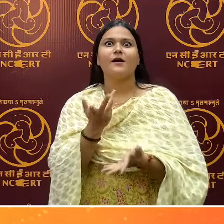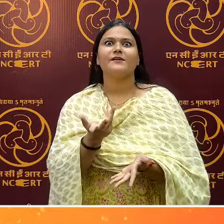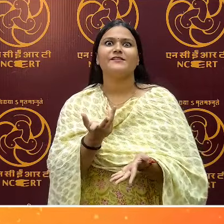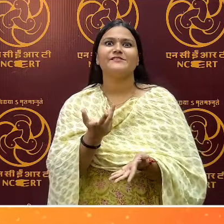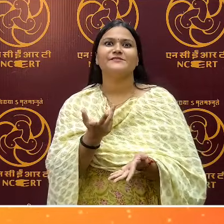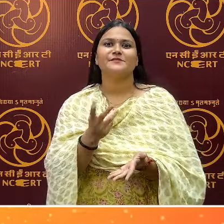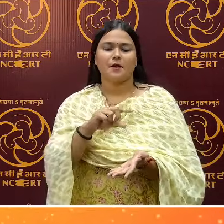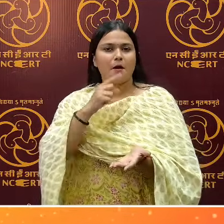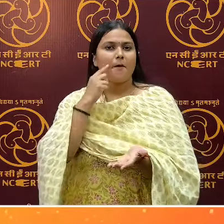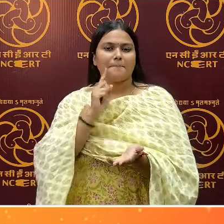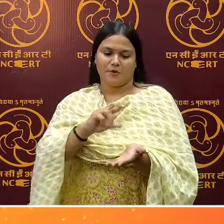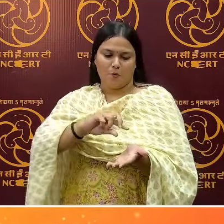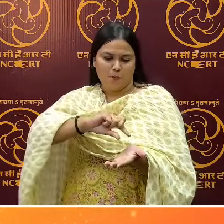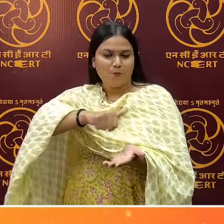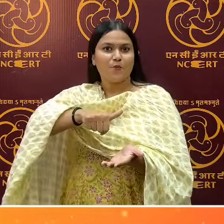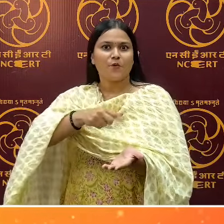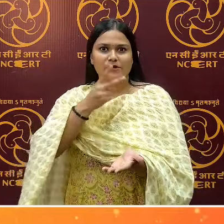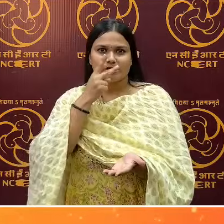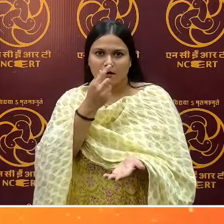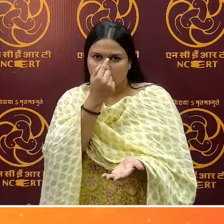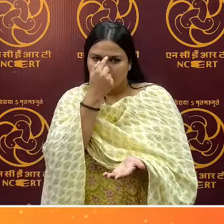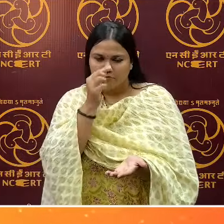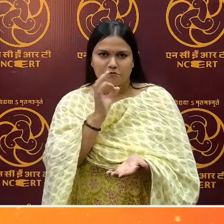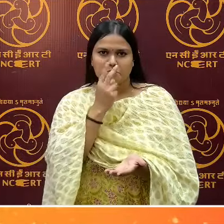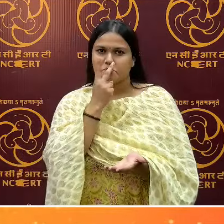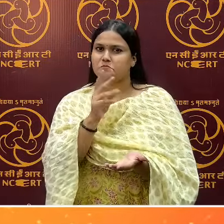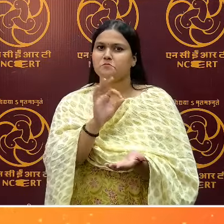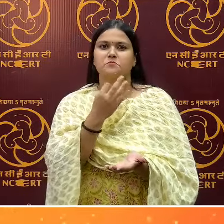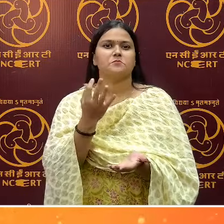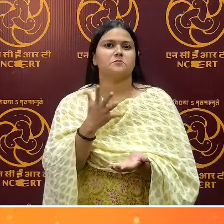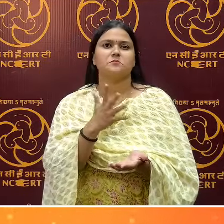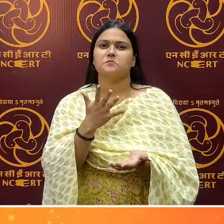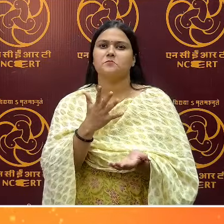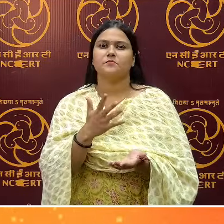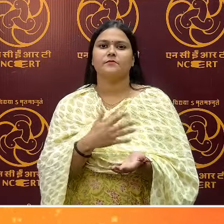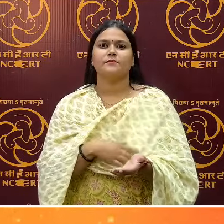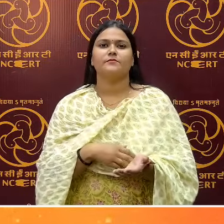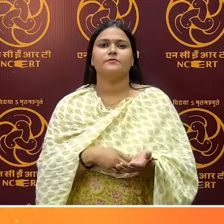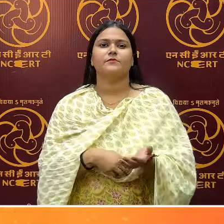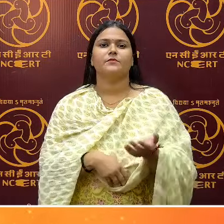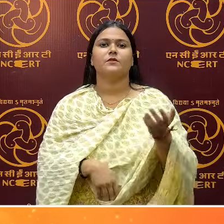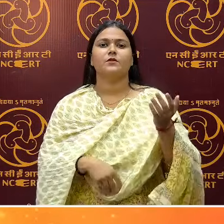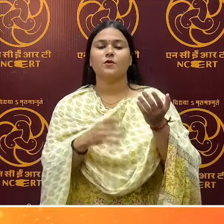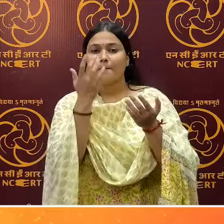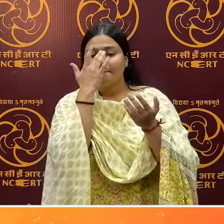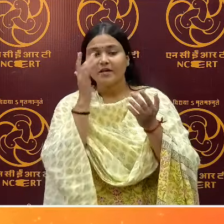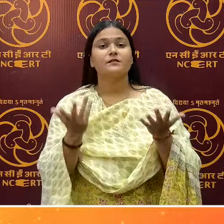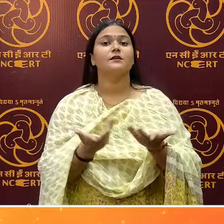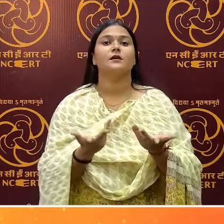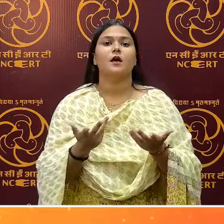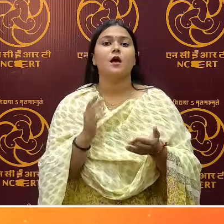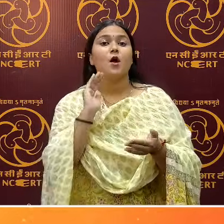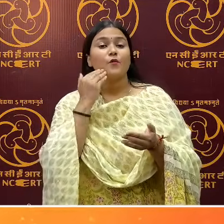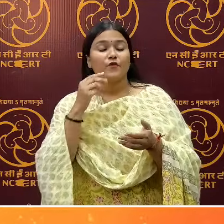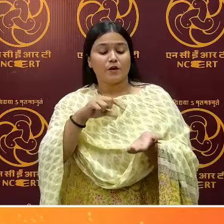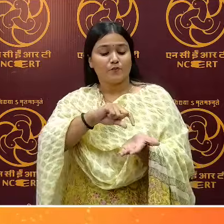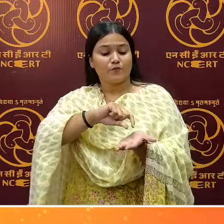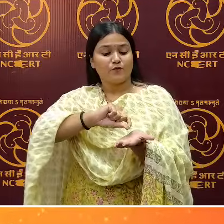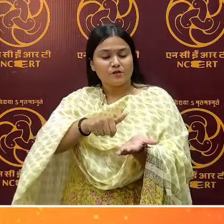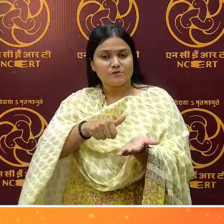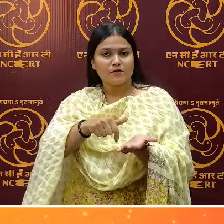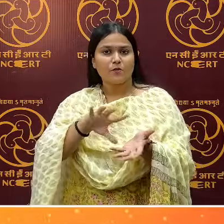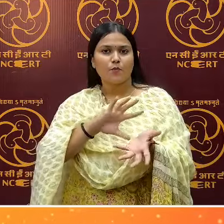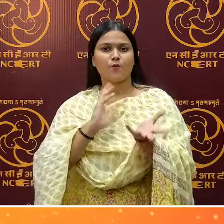spinning, we cannot see bindi. So where did bindi go? So when a spinner is going